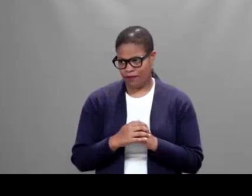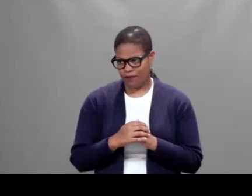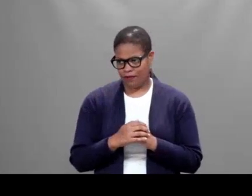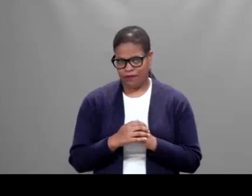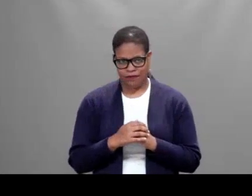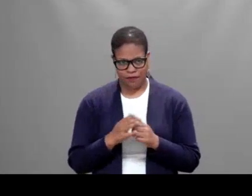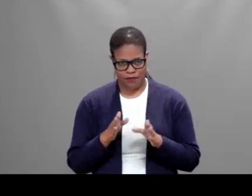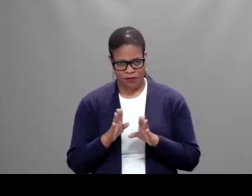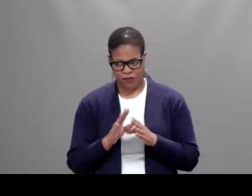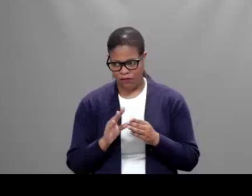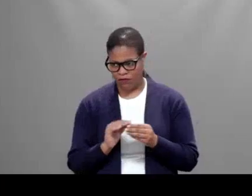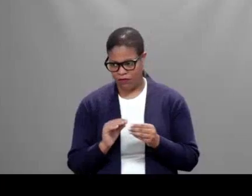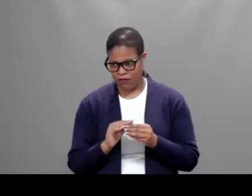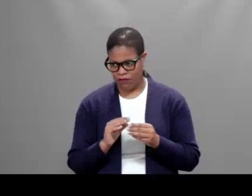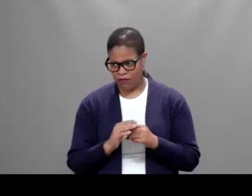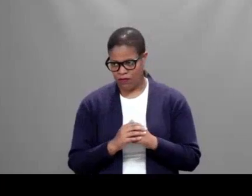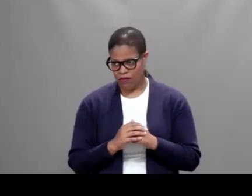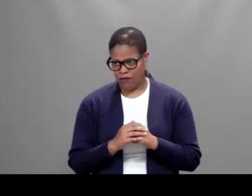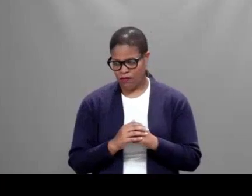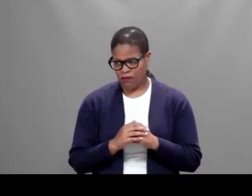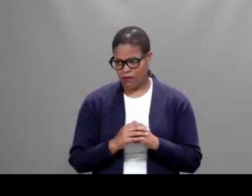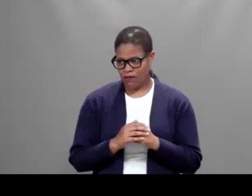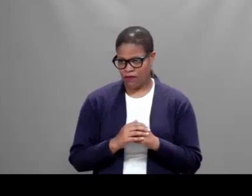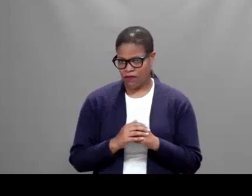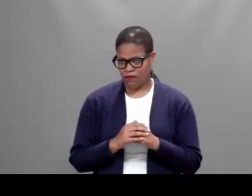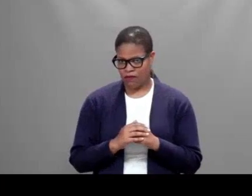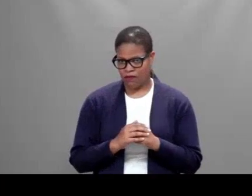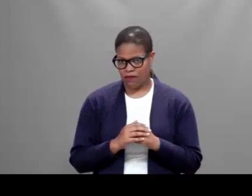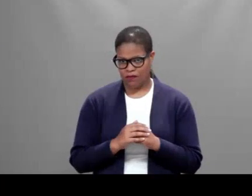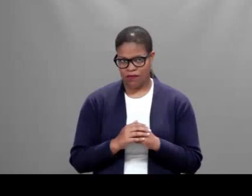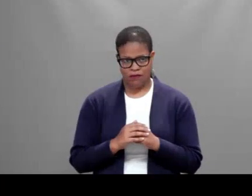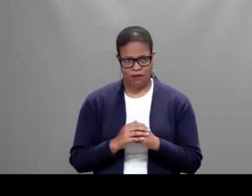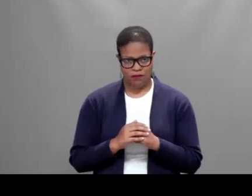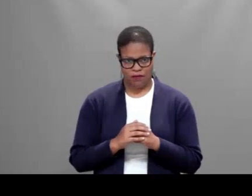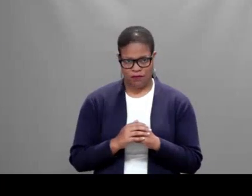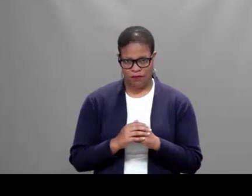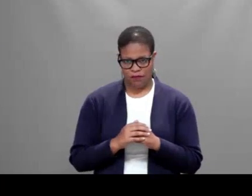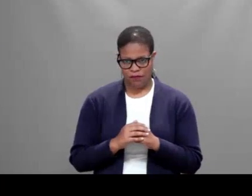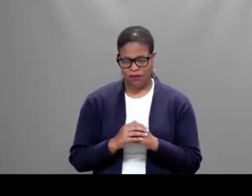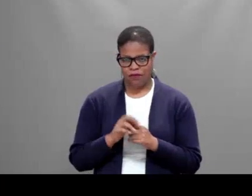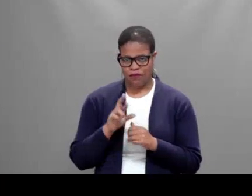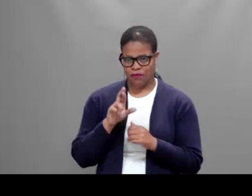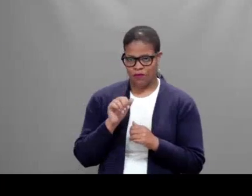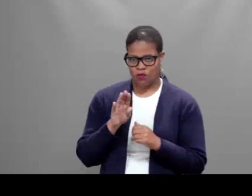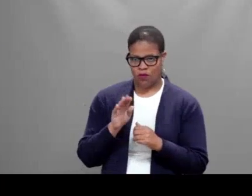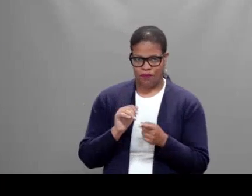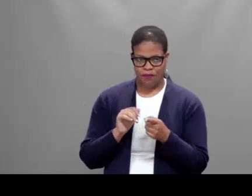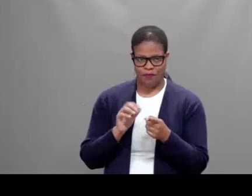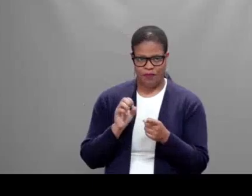Session we're going to talk about, didn't Yes. Mr. Chairman, Yes.